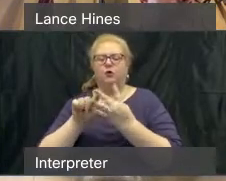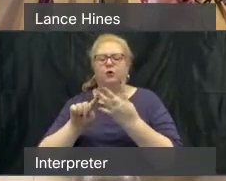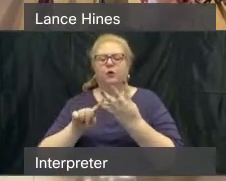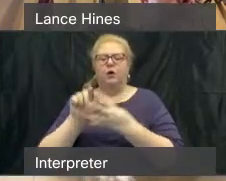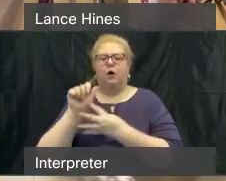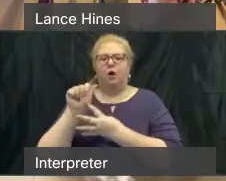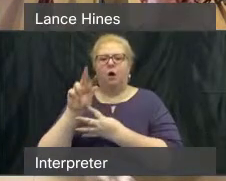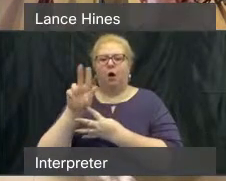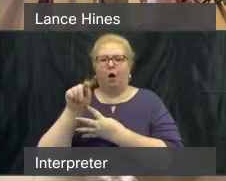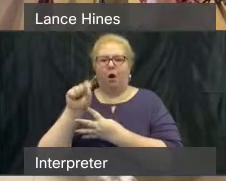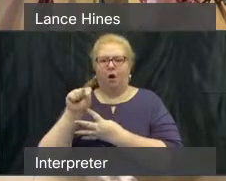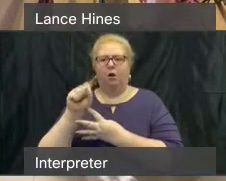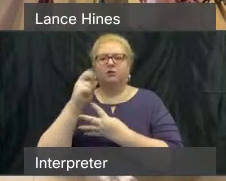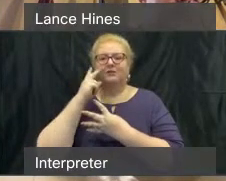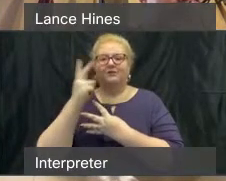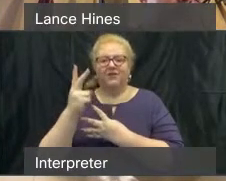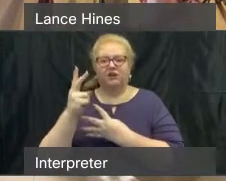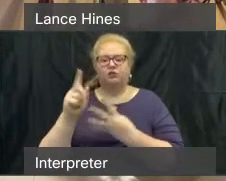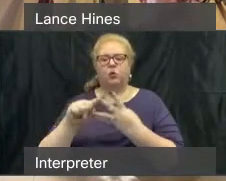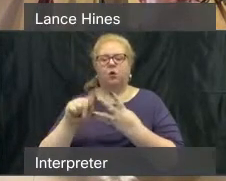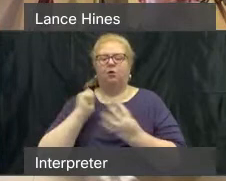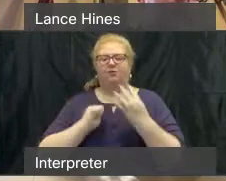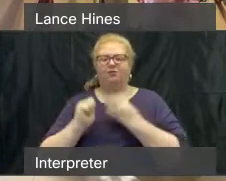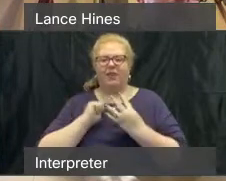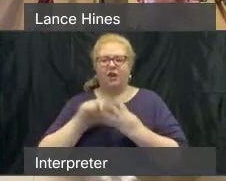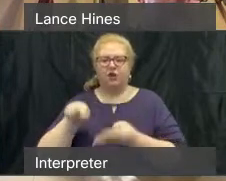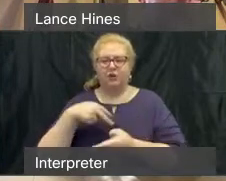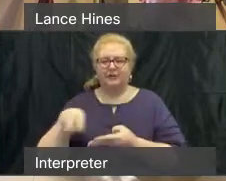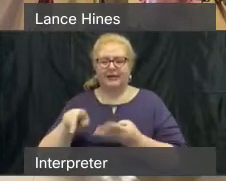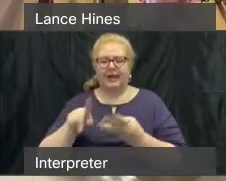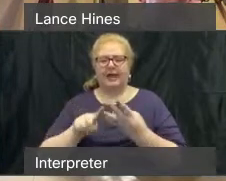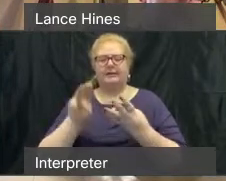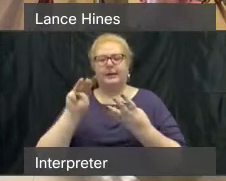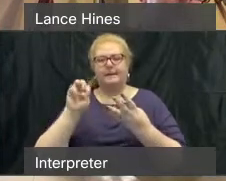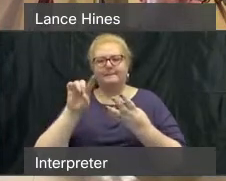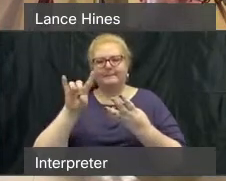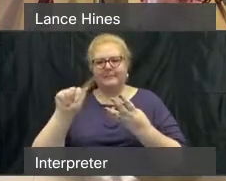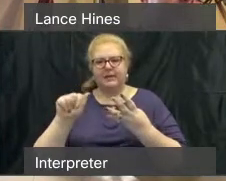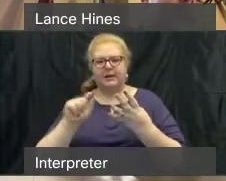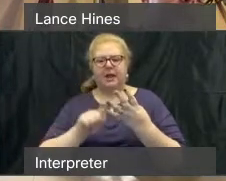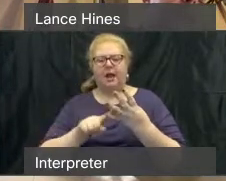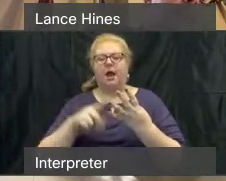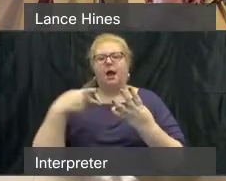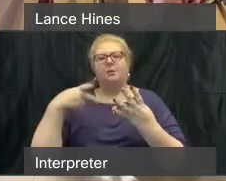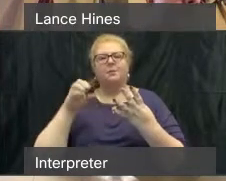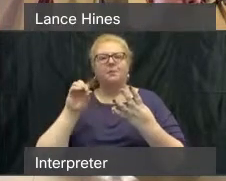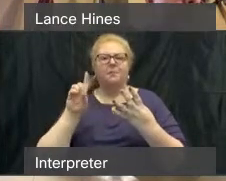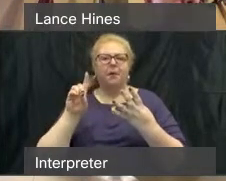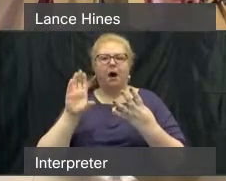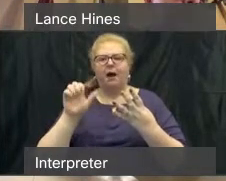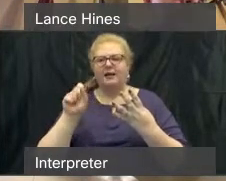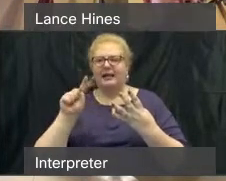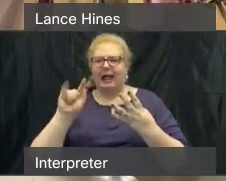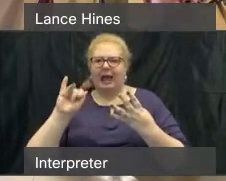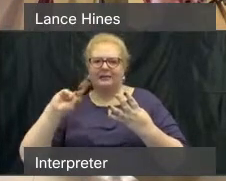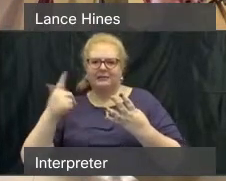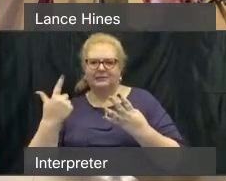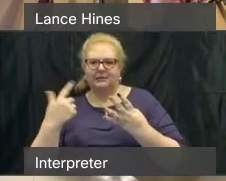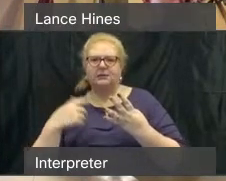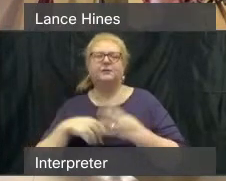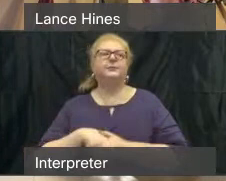the visual arts, theater and dance, music, and media arts, including podcasting. And so